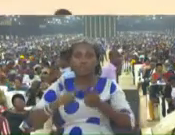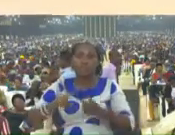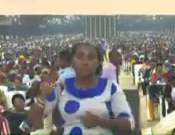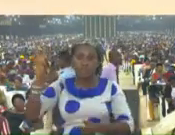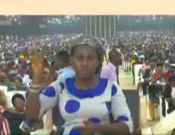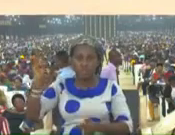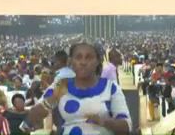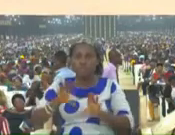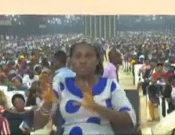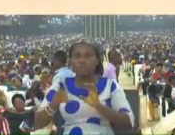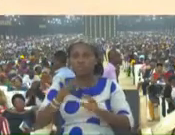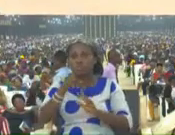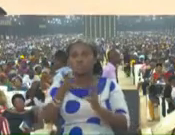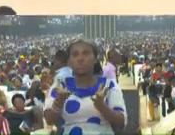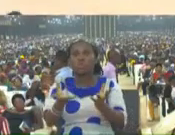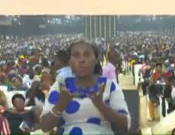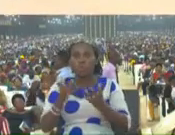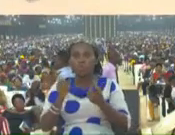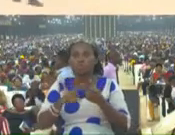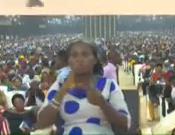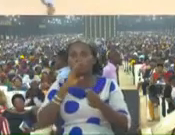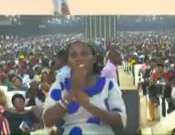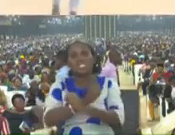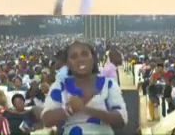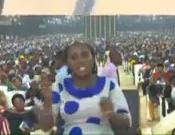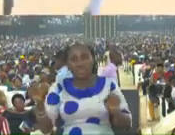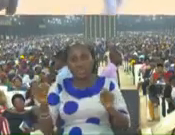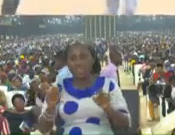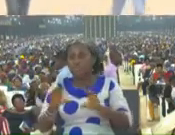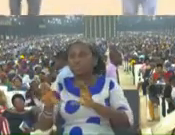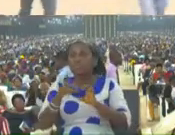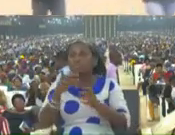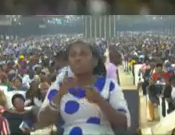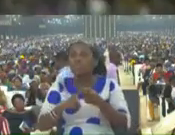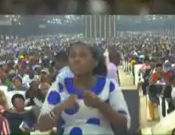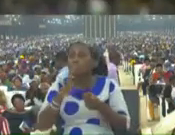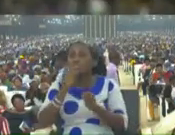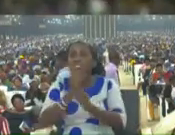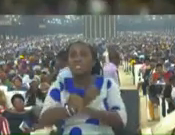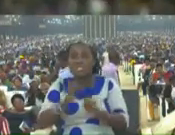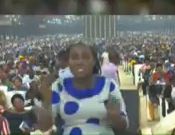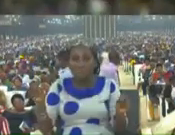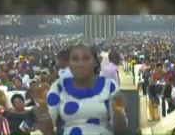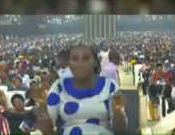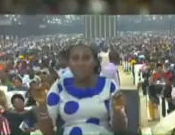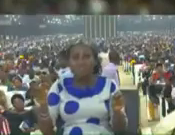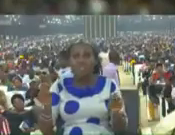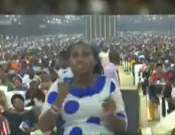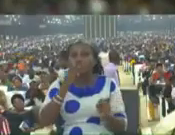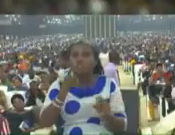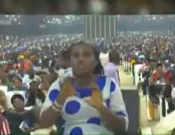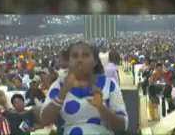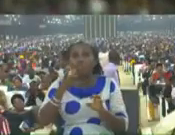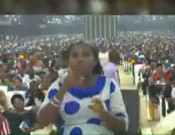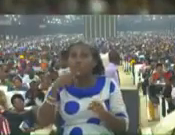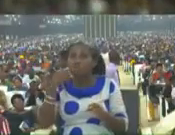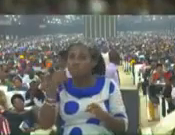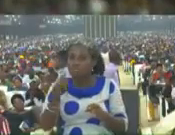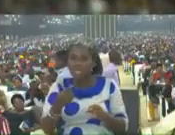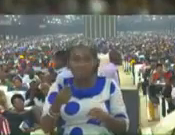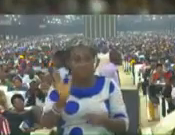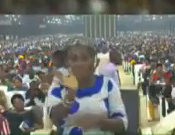saved? Who wants his sins forgiven? Who wants to say bye-bye to the devil and welcome to